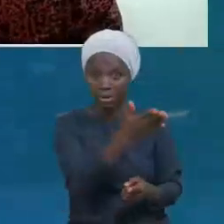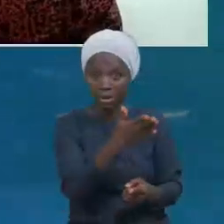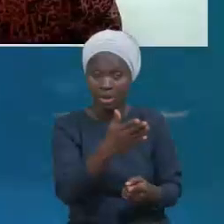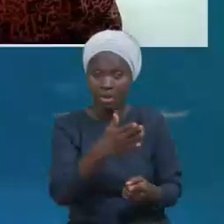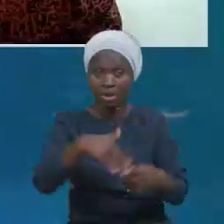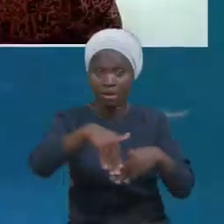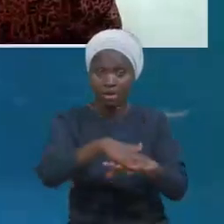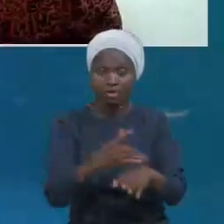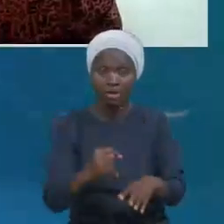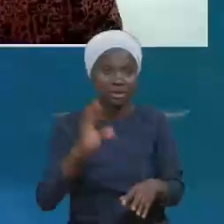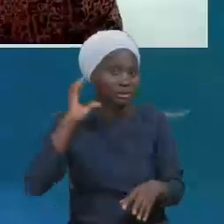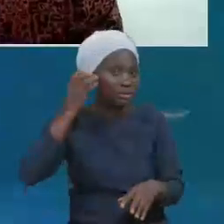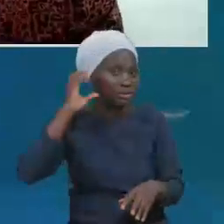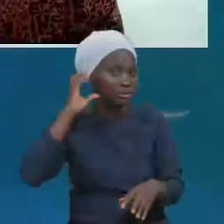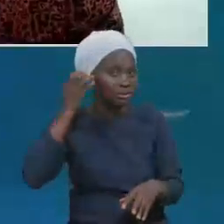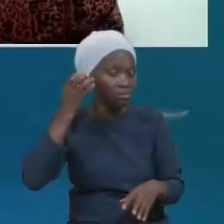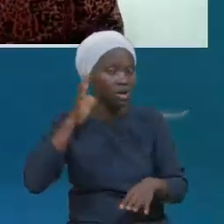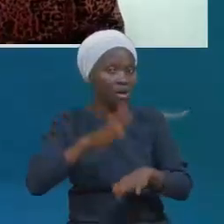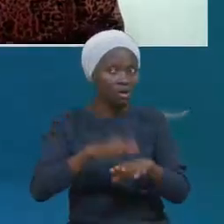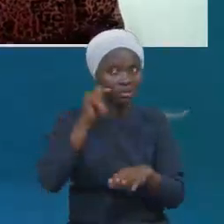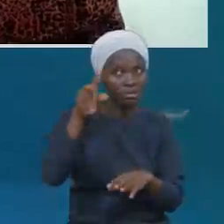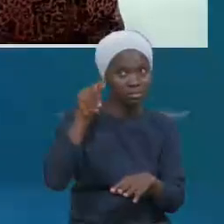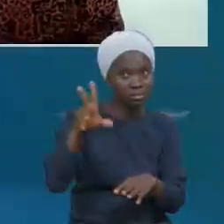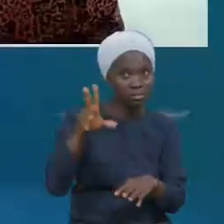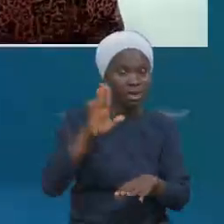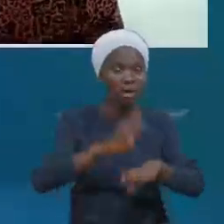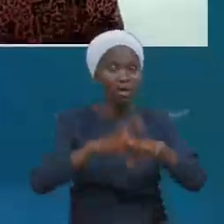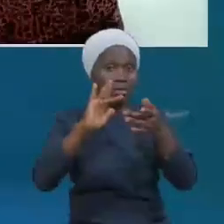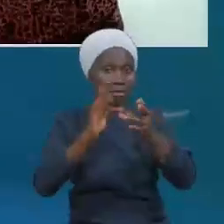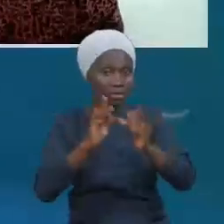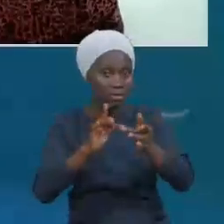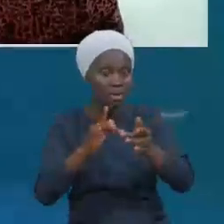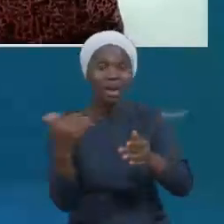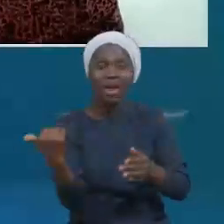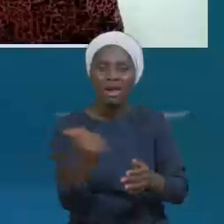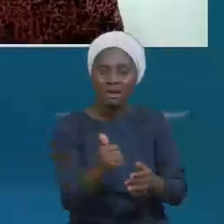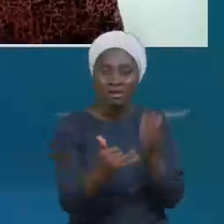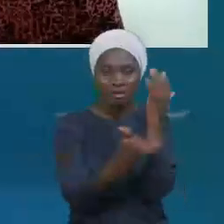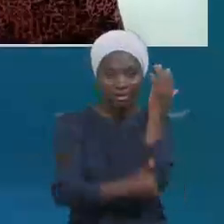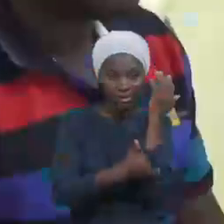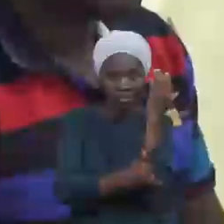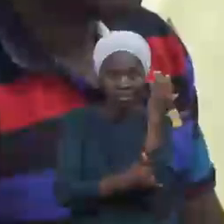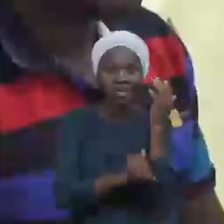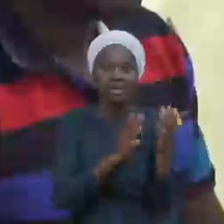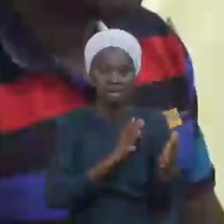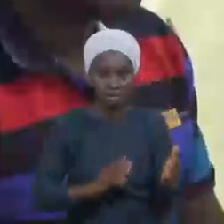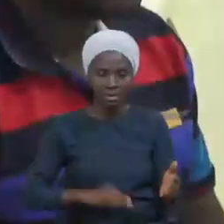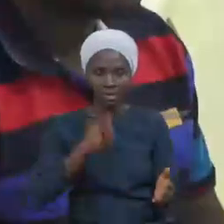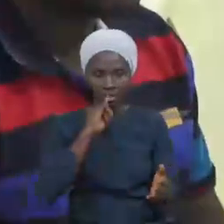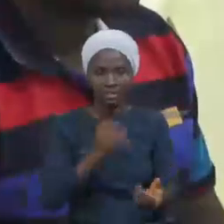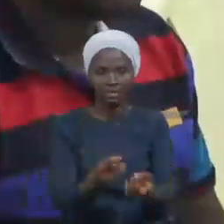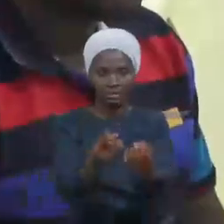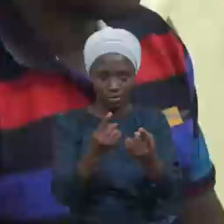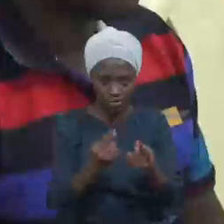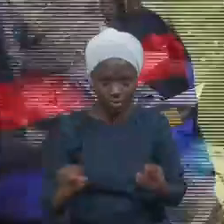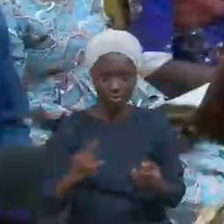television, Christ is coming to you. You are there online, in any country, Christ is coming to you